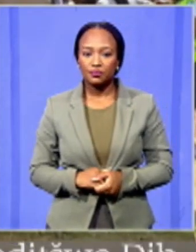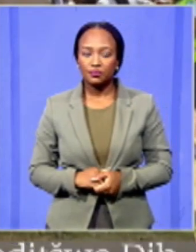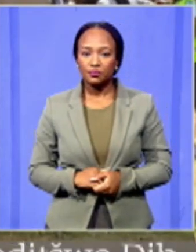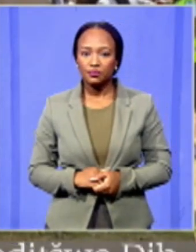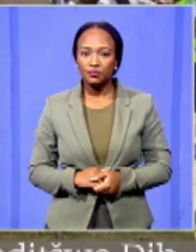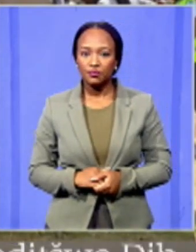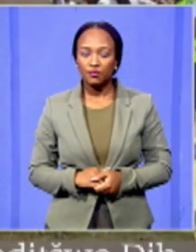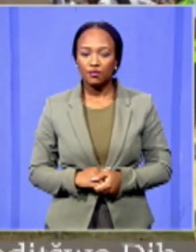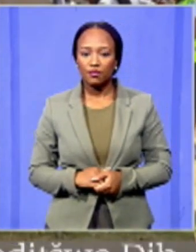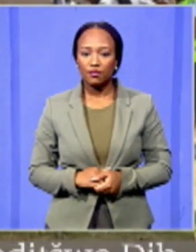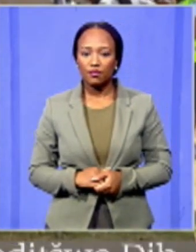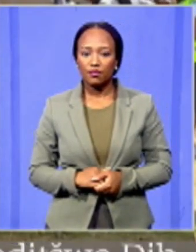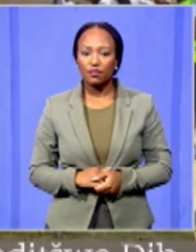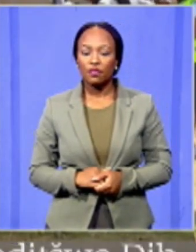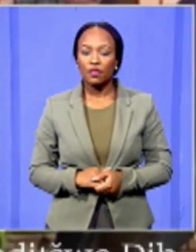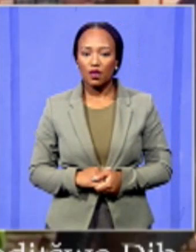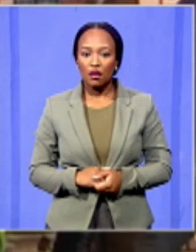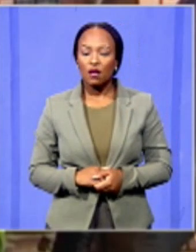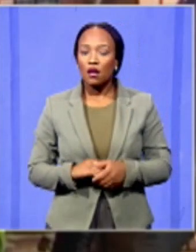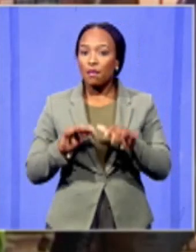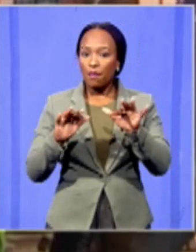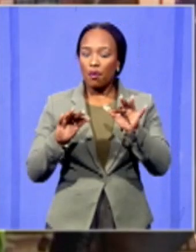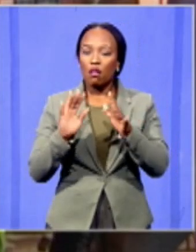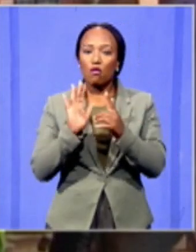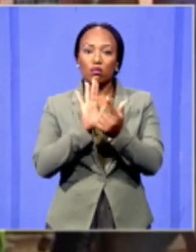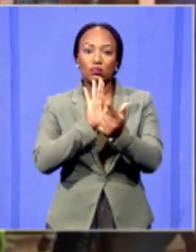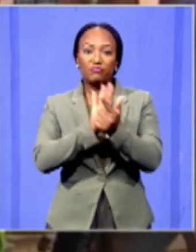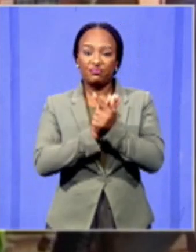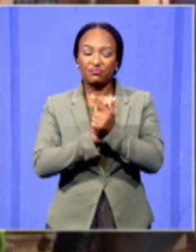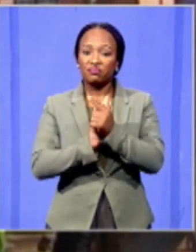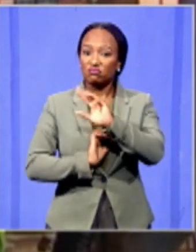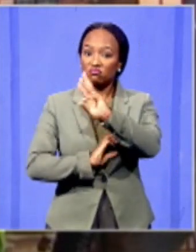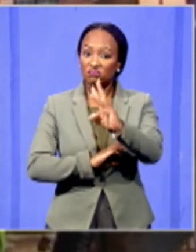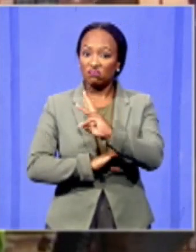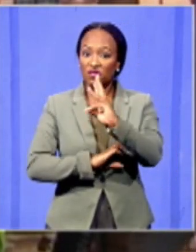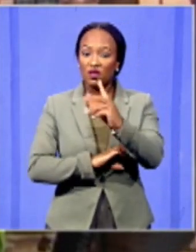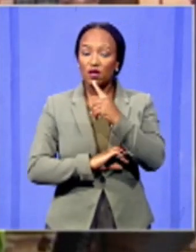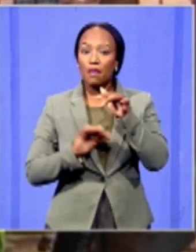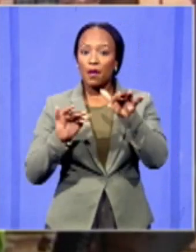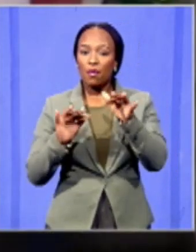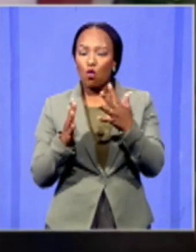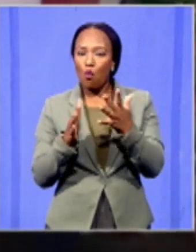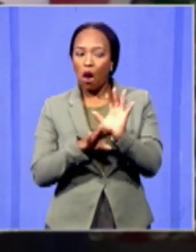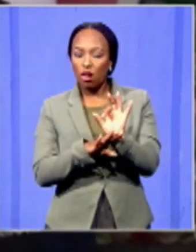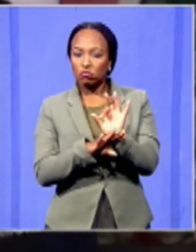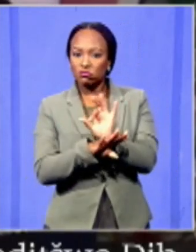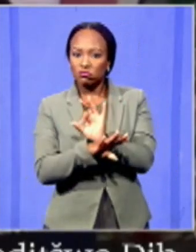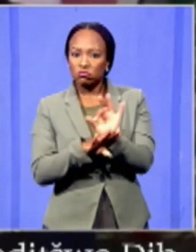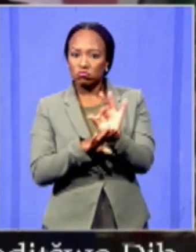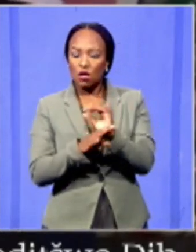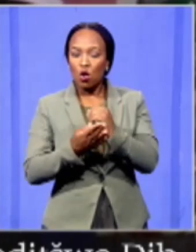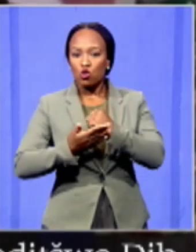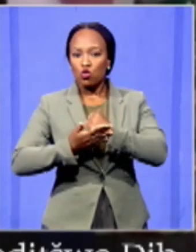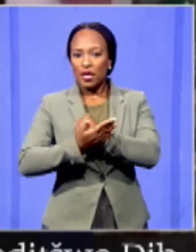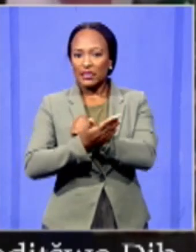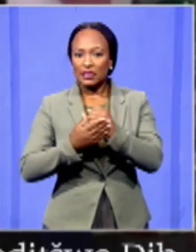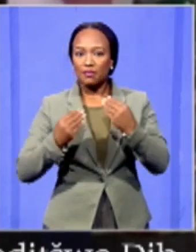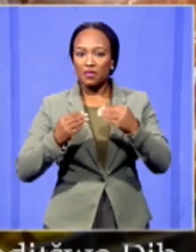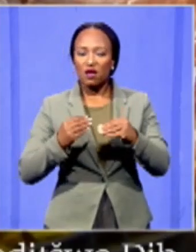Bahlankedi phetiši ba lemošitše ka bogale bao ba ka bago le megopolo ya go loga maano a go ngwadiša dikgwebo legatong